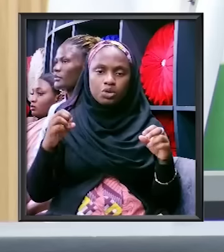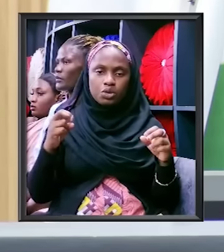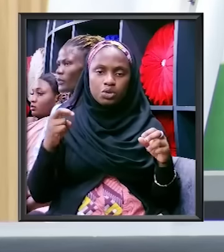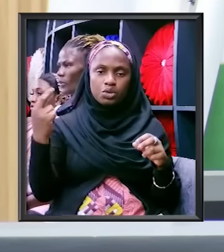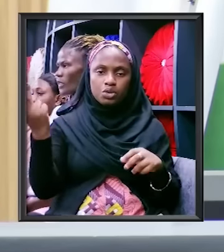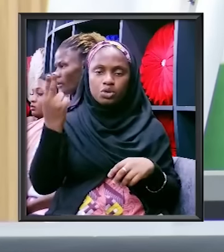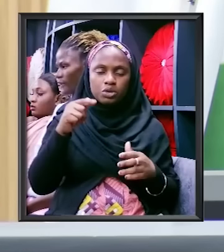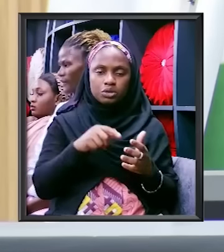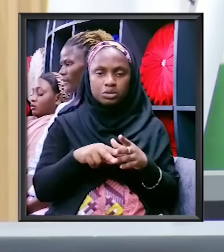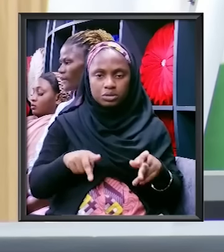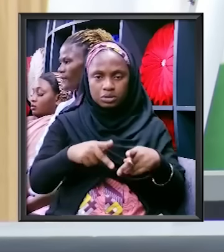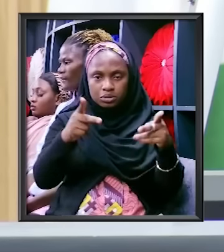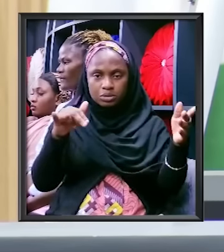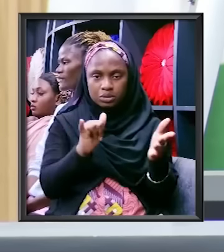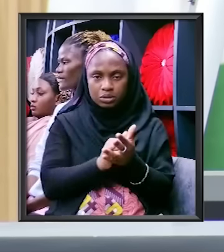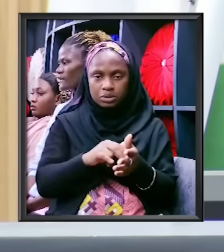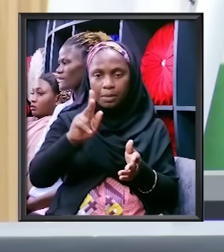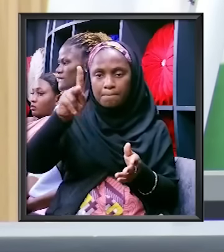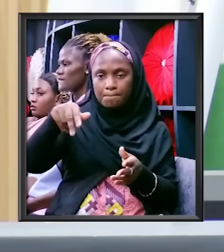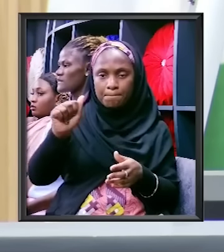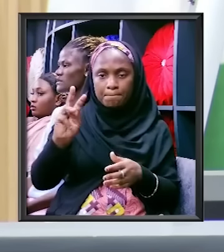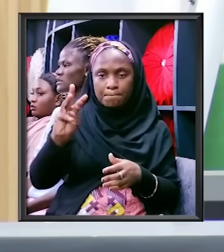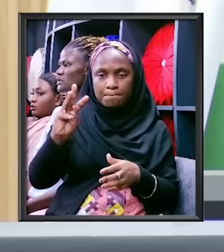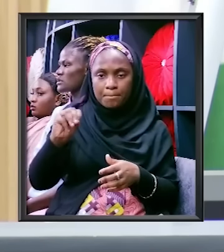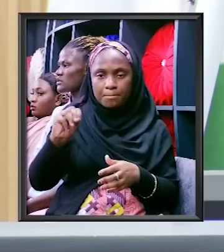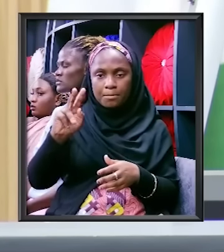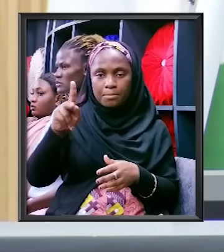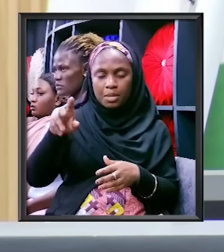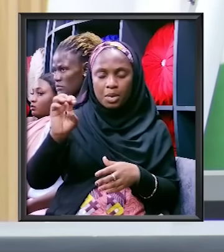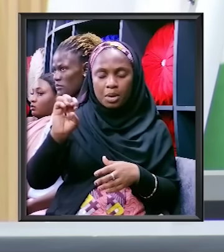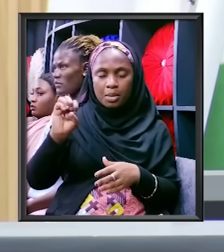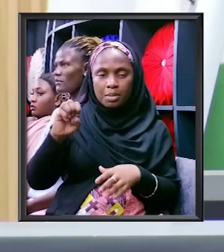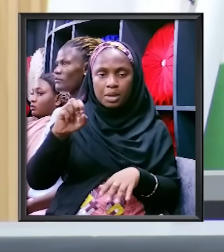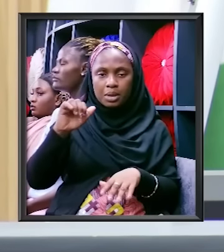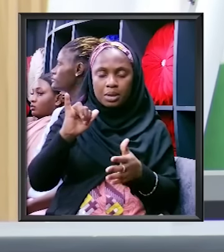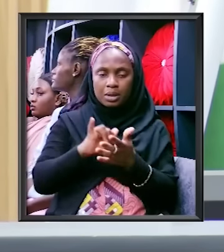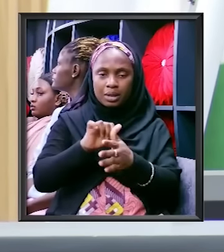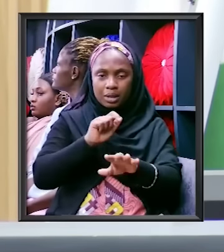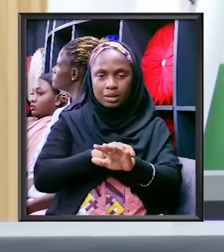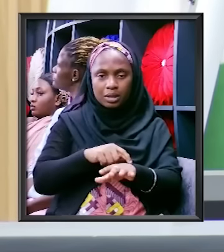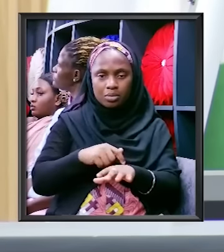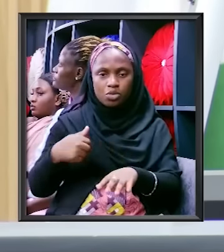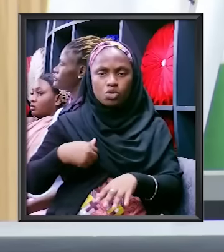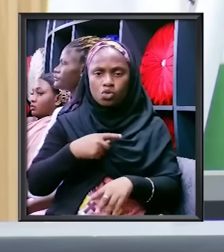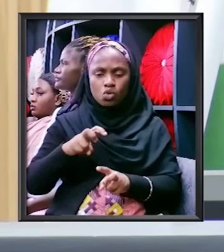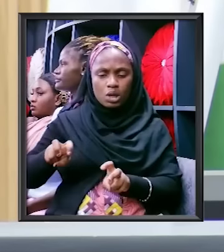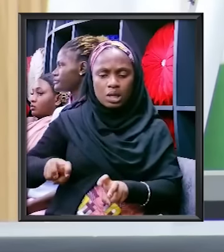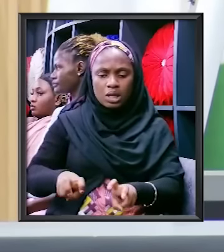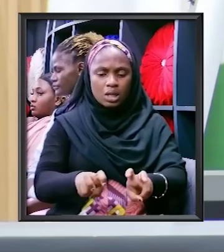with the radio station with him for Papi that time. He called us. See the way we drive. Those people